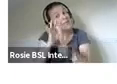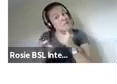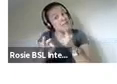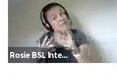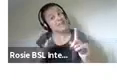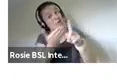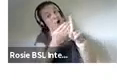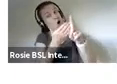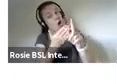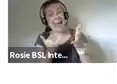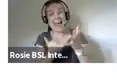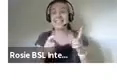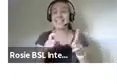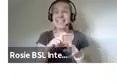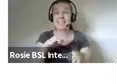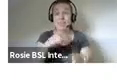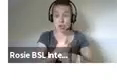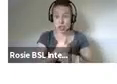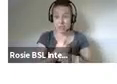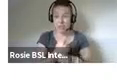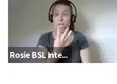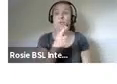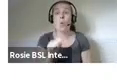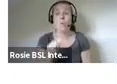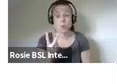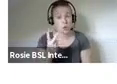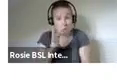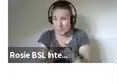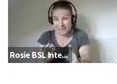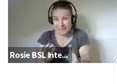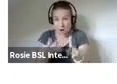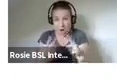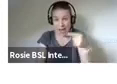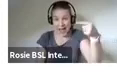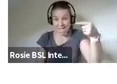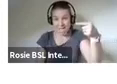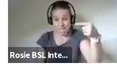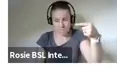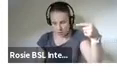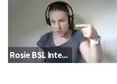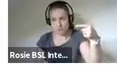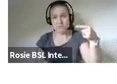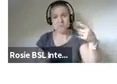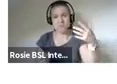Sustainable Development Goals target 4.2, and that we are 10 years away